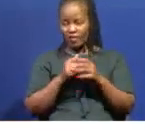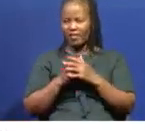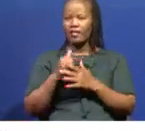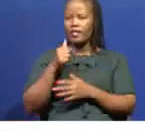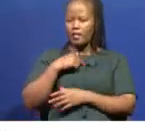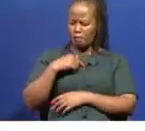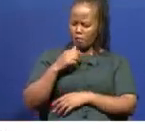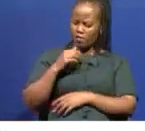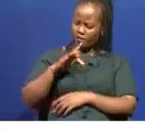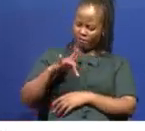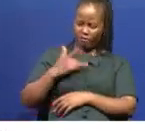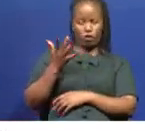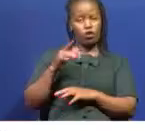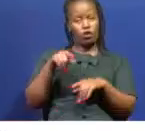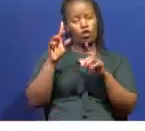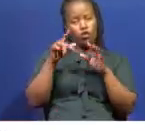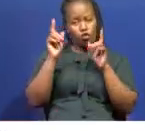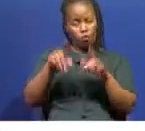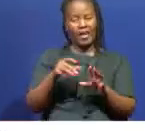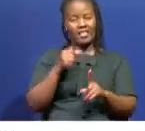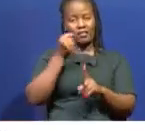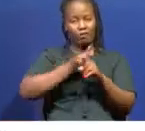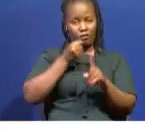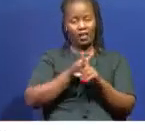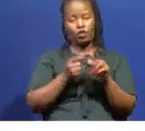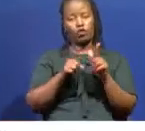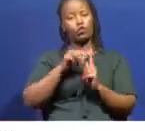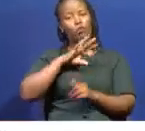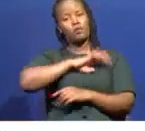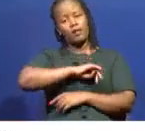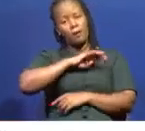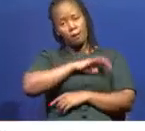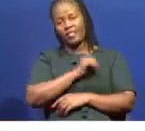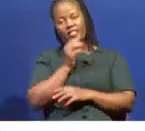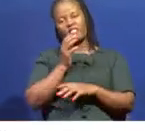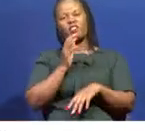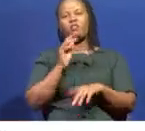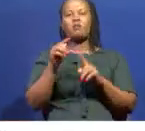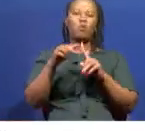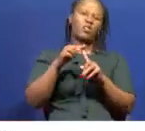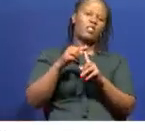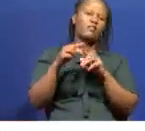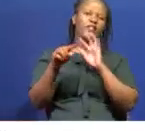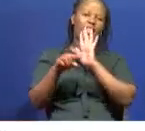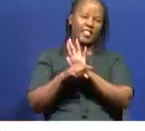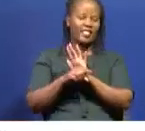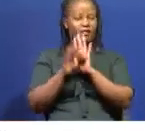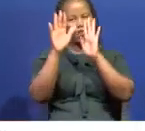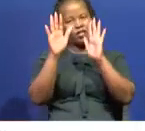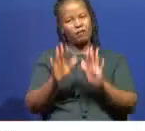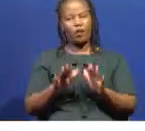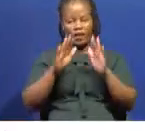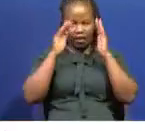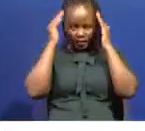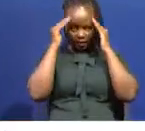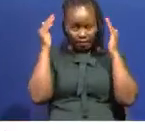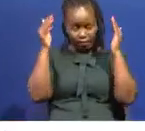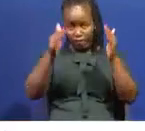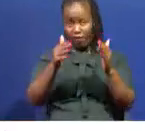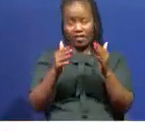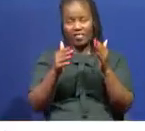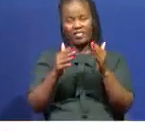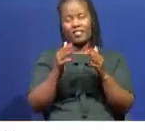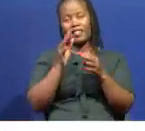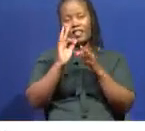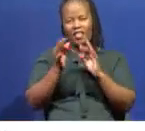me that you have to fight through all of it. The good seasons, the bad seasons. Sometimes you're putting in so much work and you're not